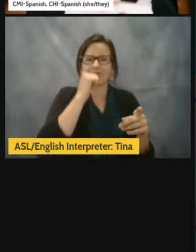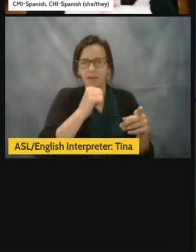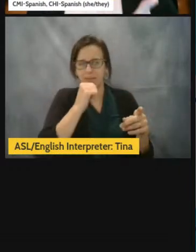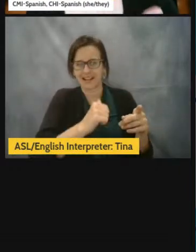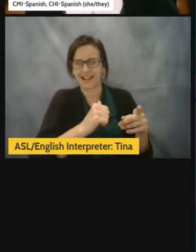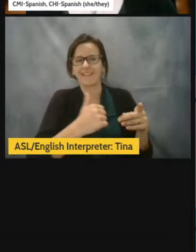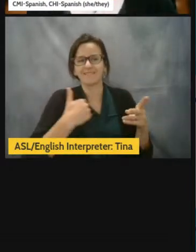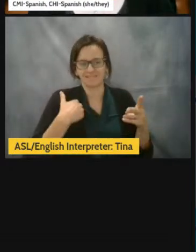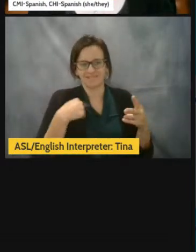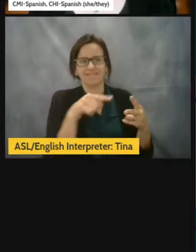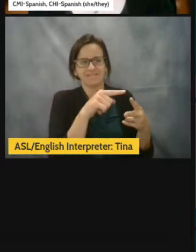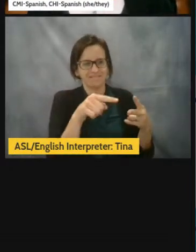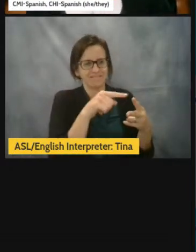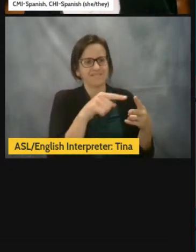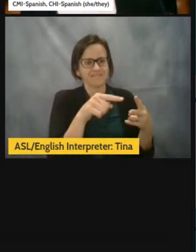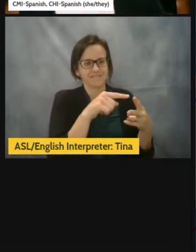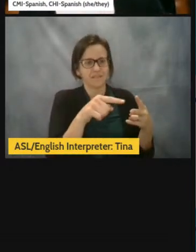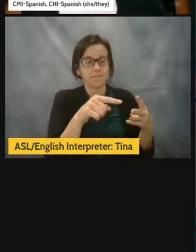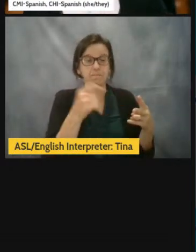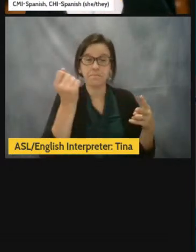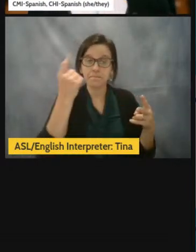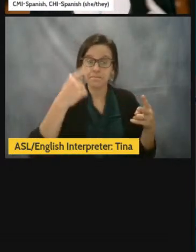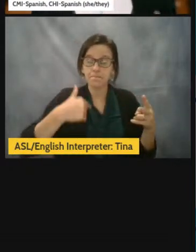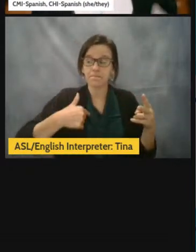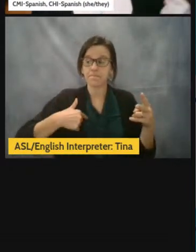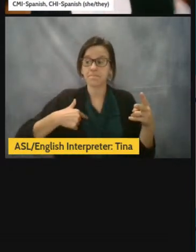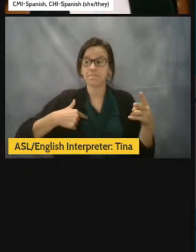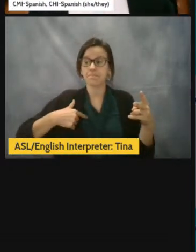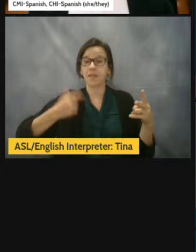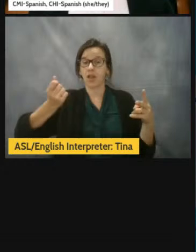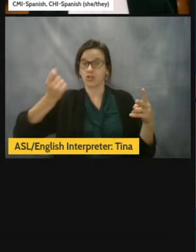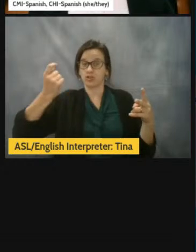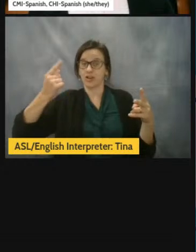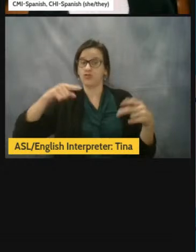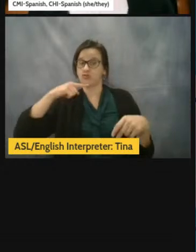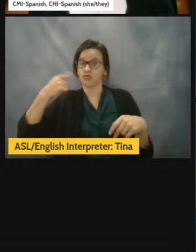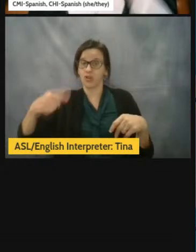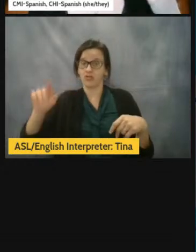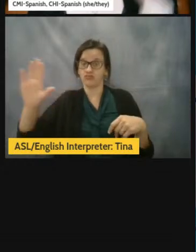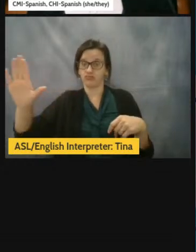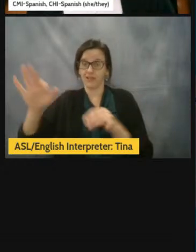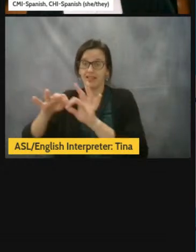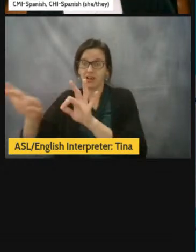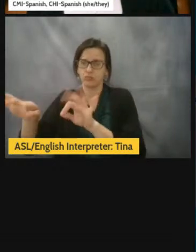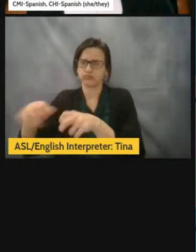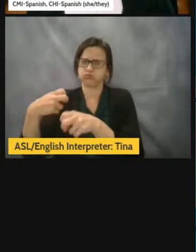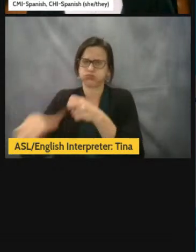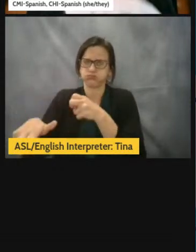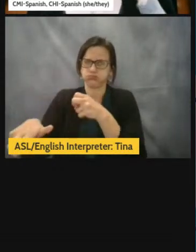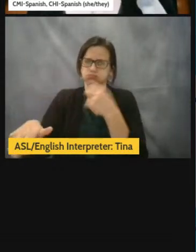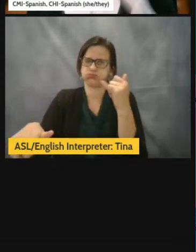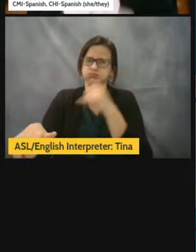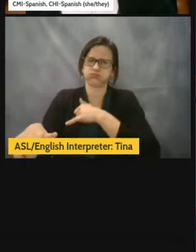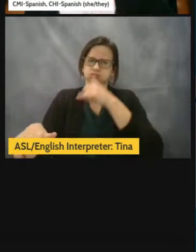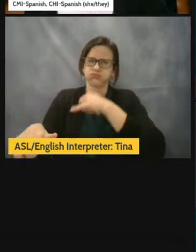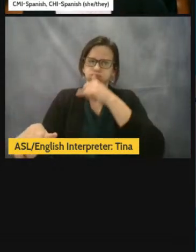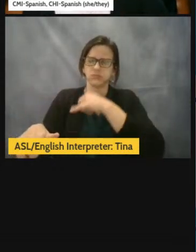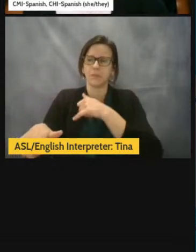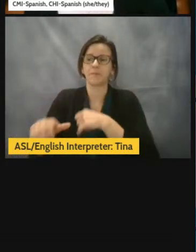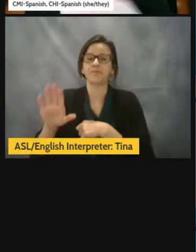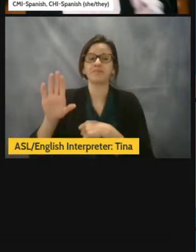From my understanding, Russian is also a very difficult language because in Russian, the